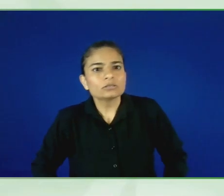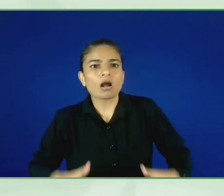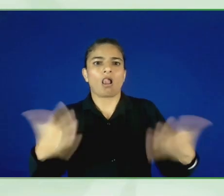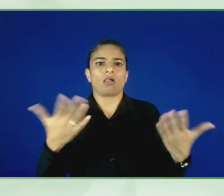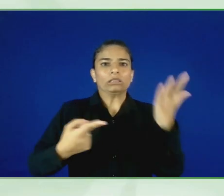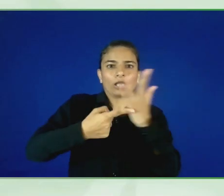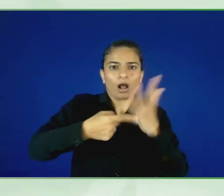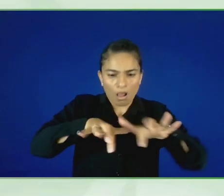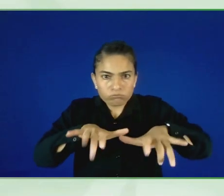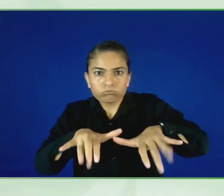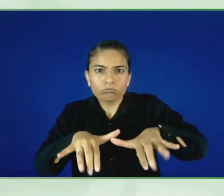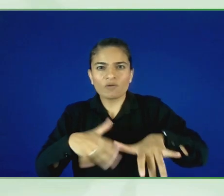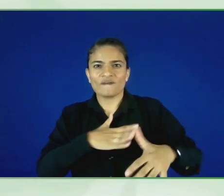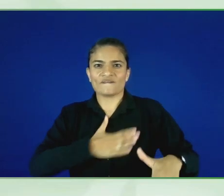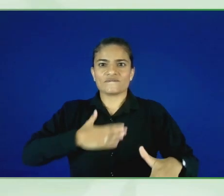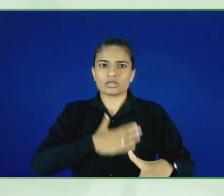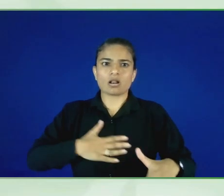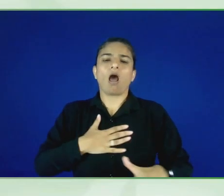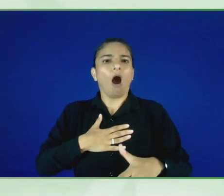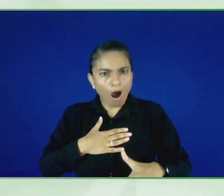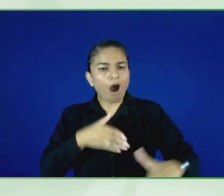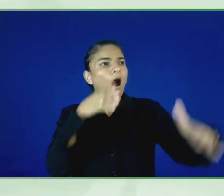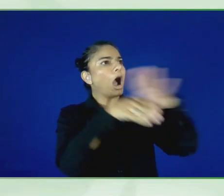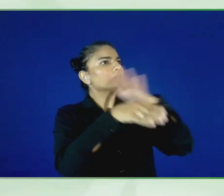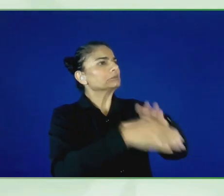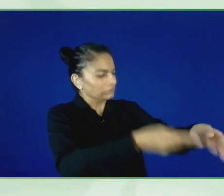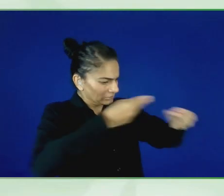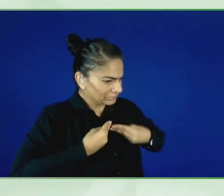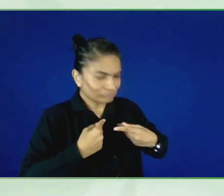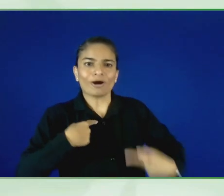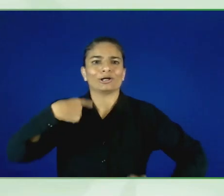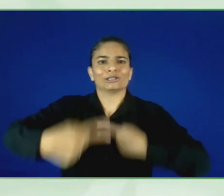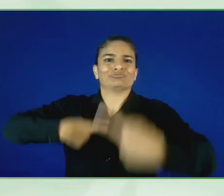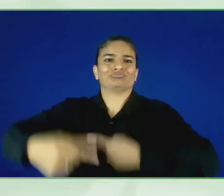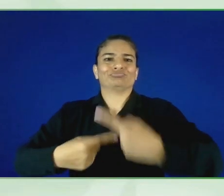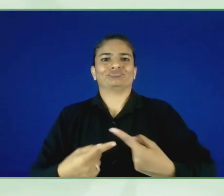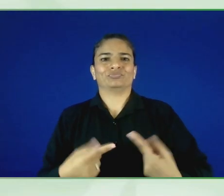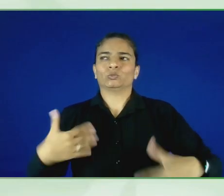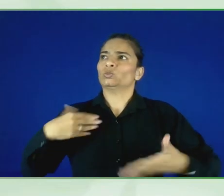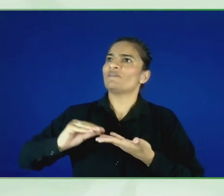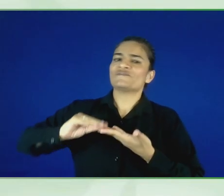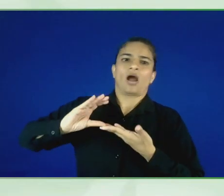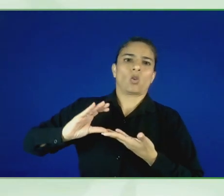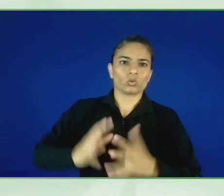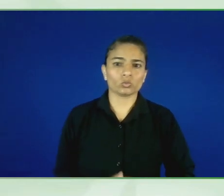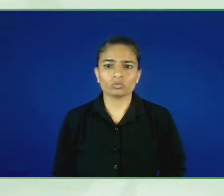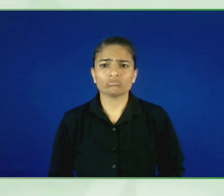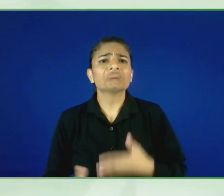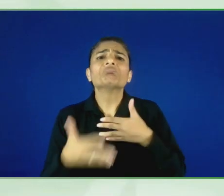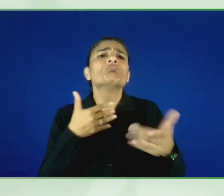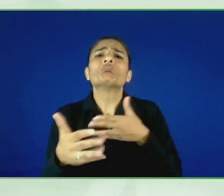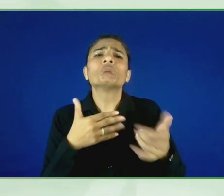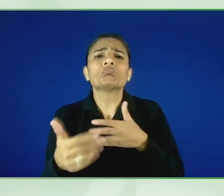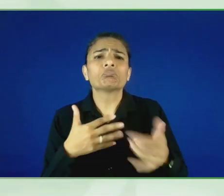in the business, trying to implement or adopt accessibility practices, these outcomes should be present in some